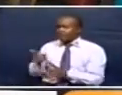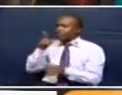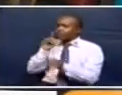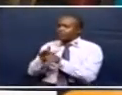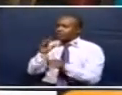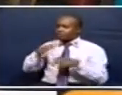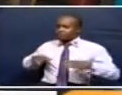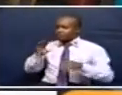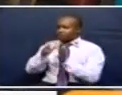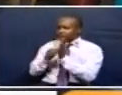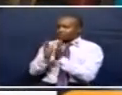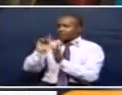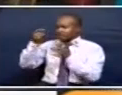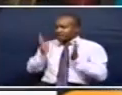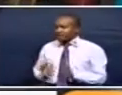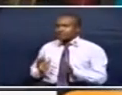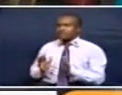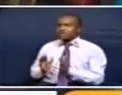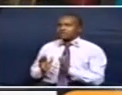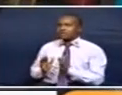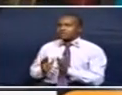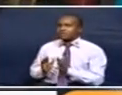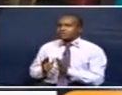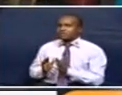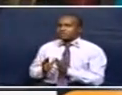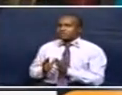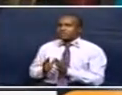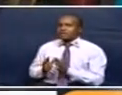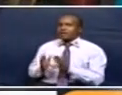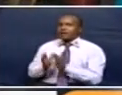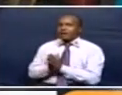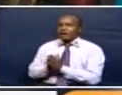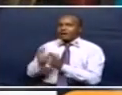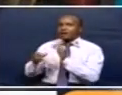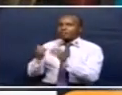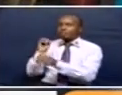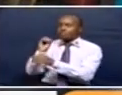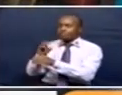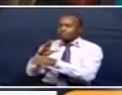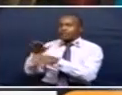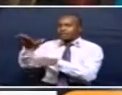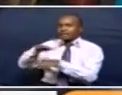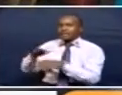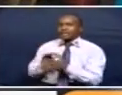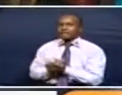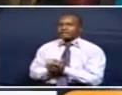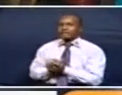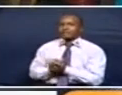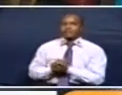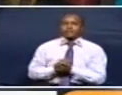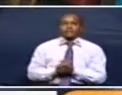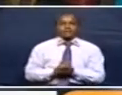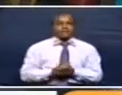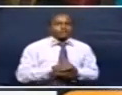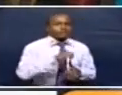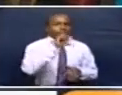of Machakos and Kenyans in general a Hollywood, a Machawood. Yes, promised. Yes, and we've